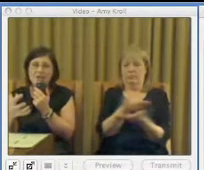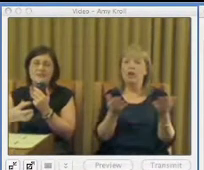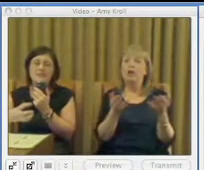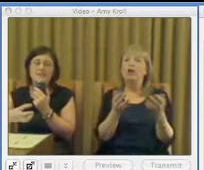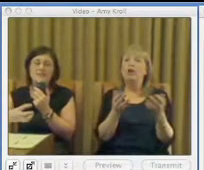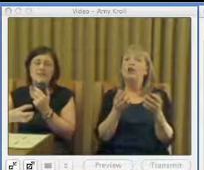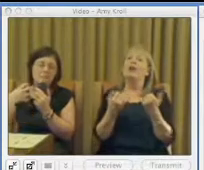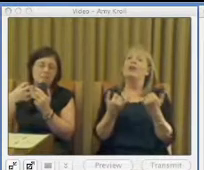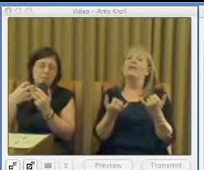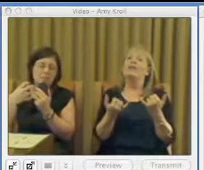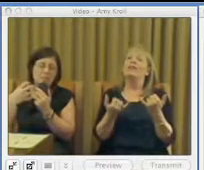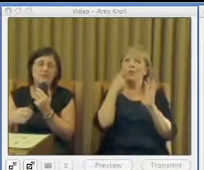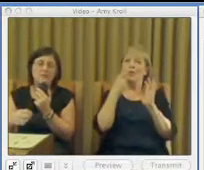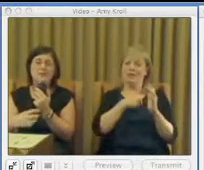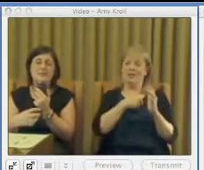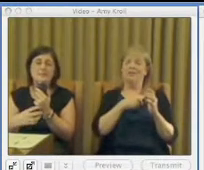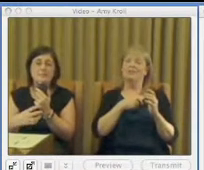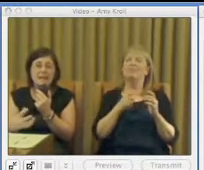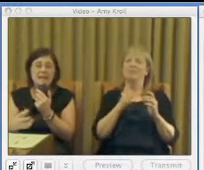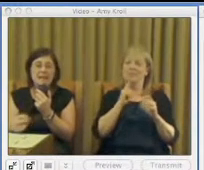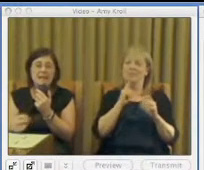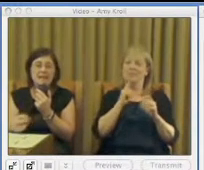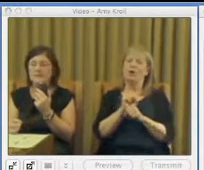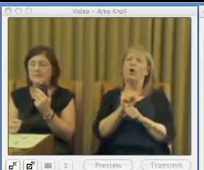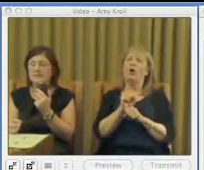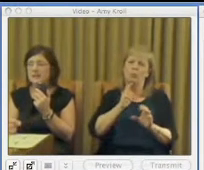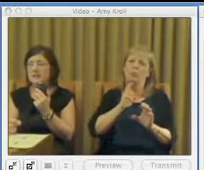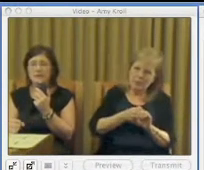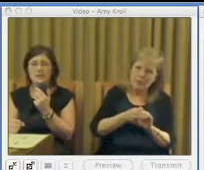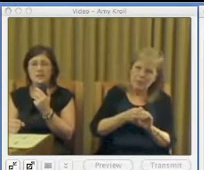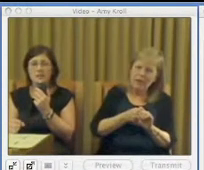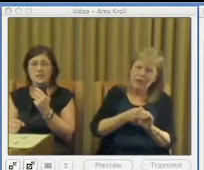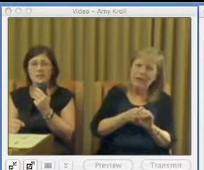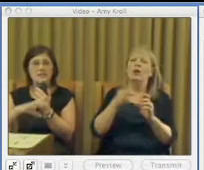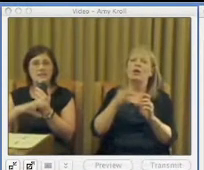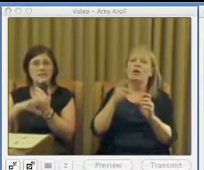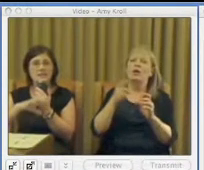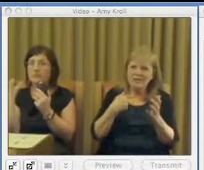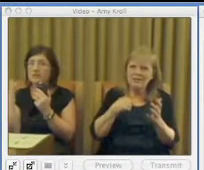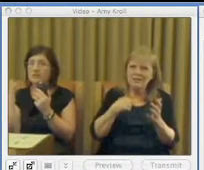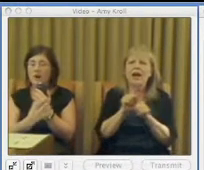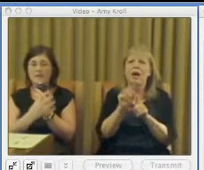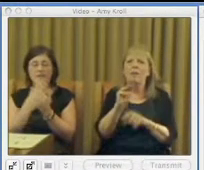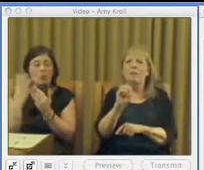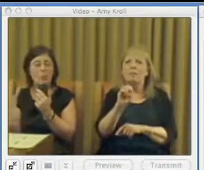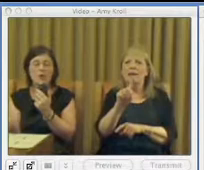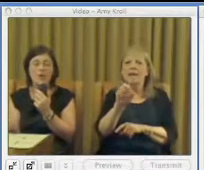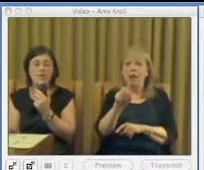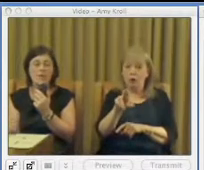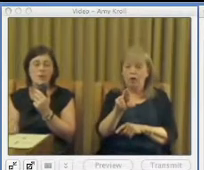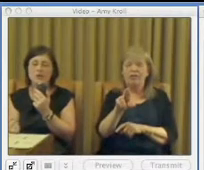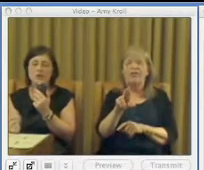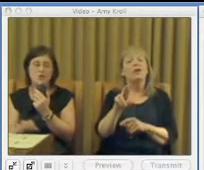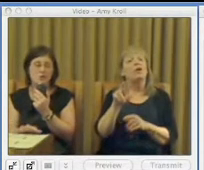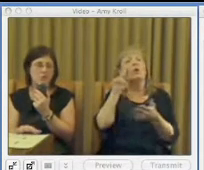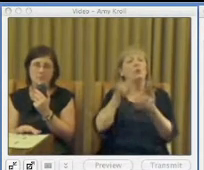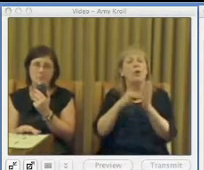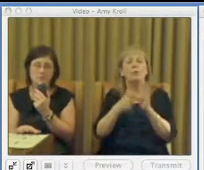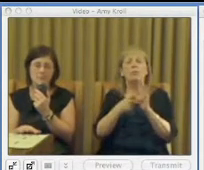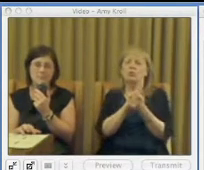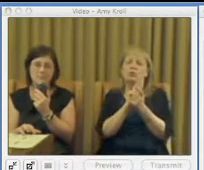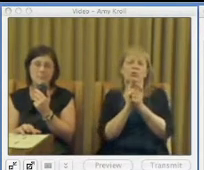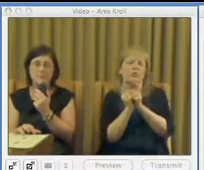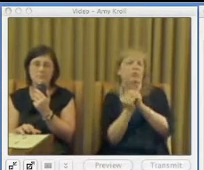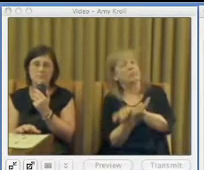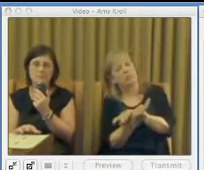So there's more recognition of us as an active participant, as a mediator. This has helped us to redefine the whole model